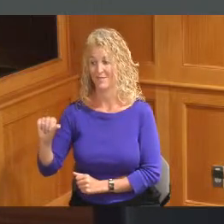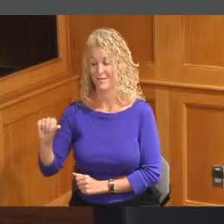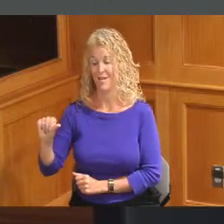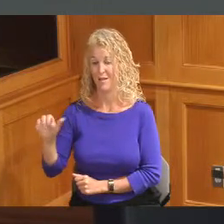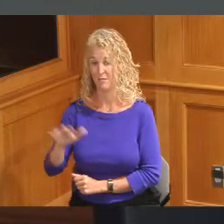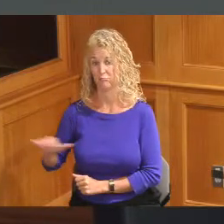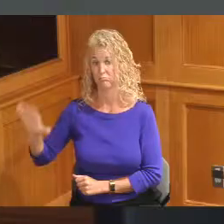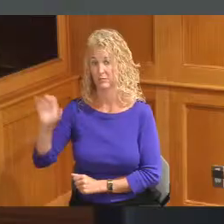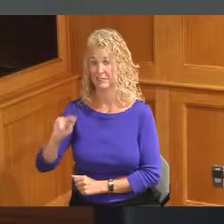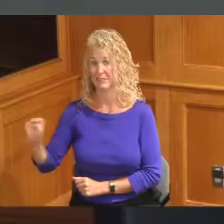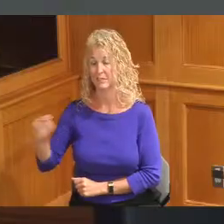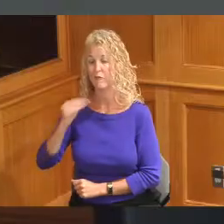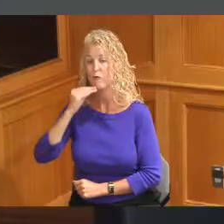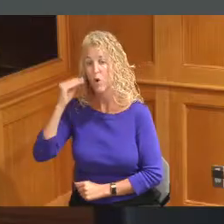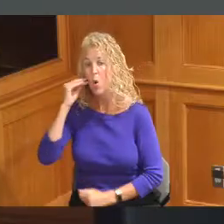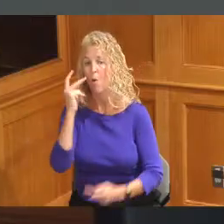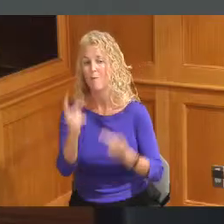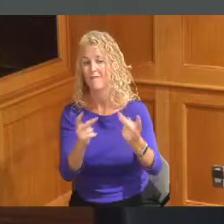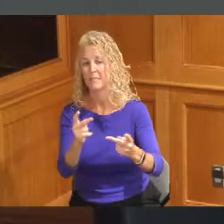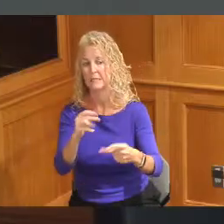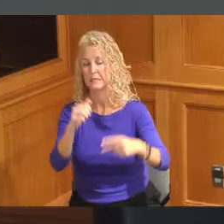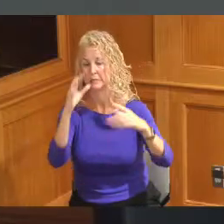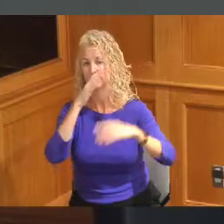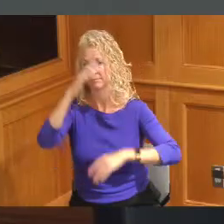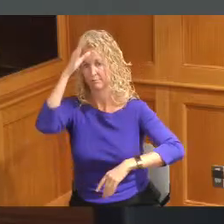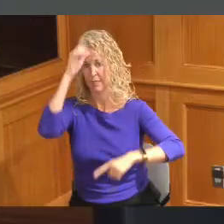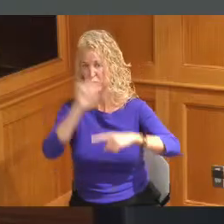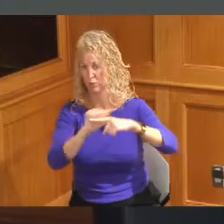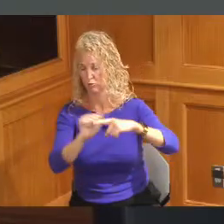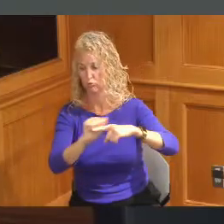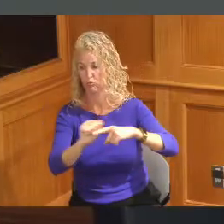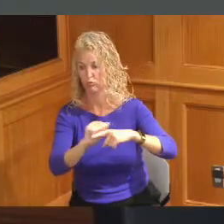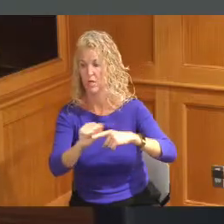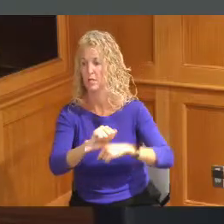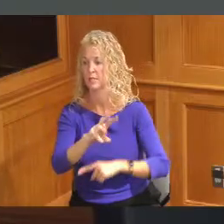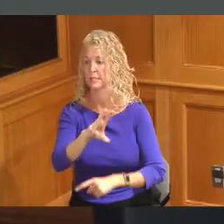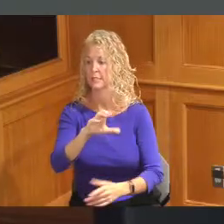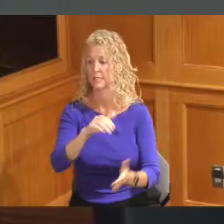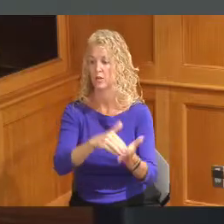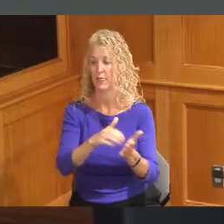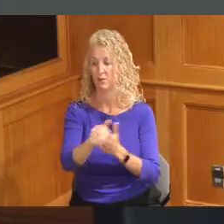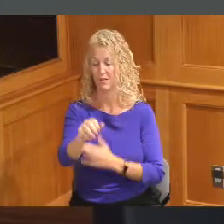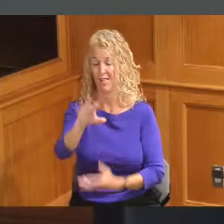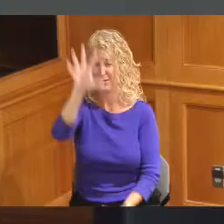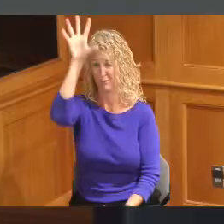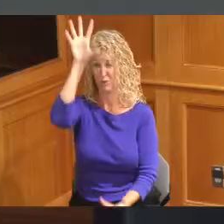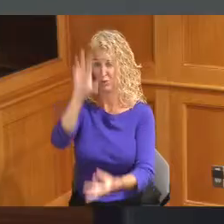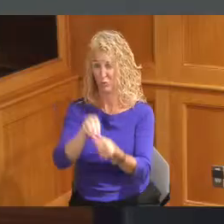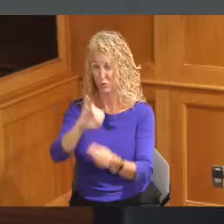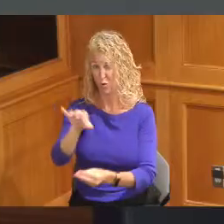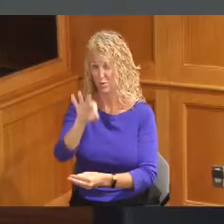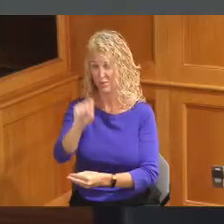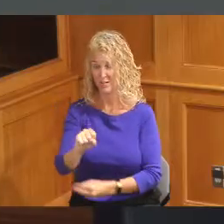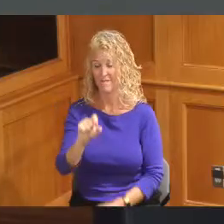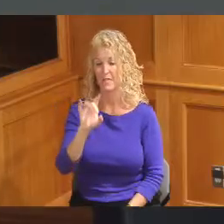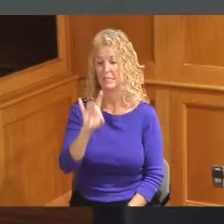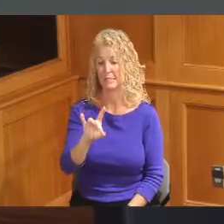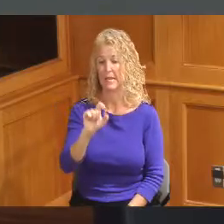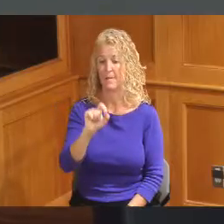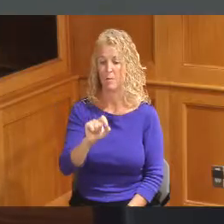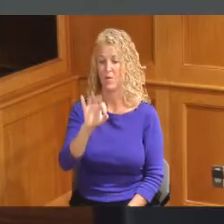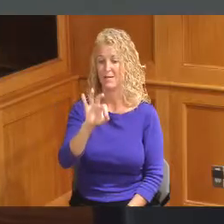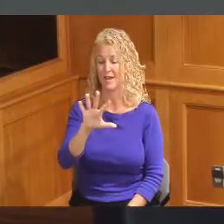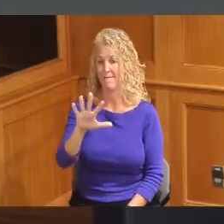Cincinnati for home visitation parent training services, $600,900. The total of those JFS items are $8.952